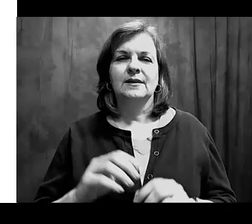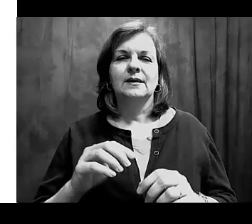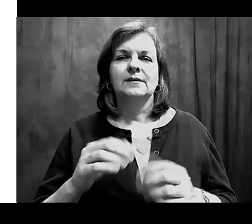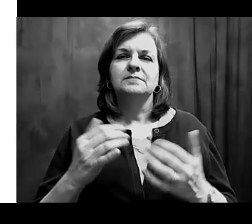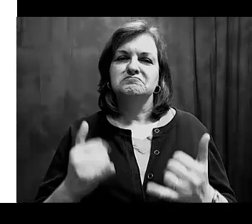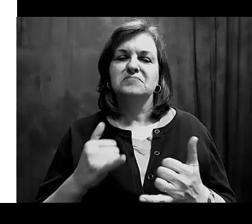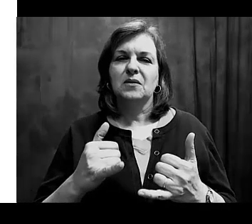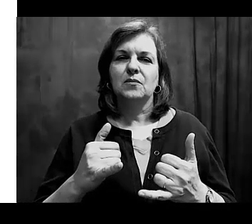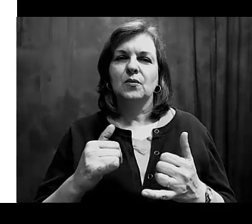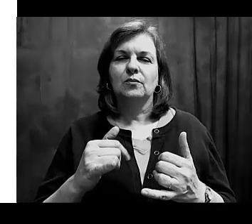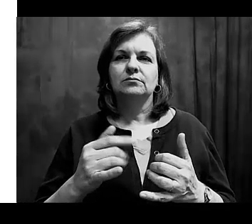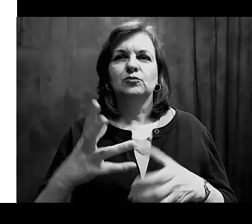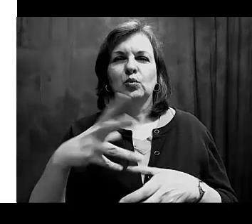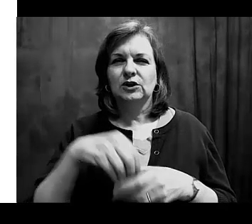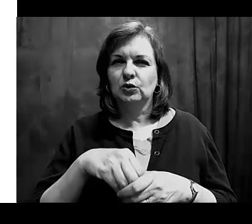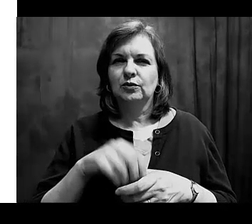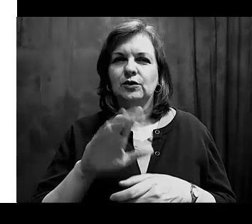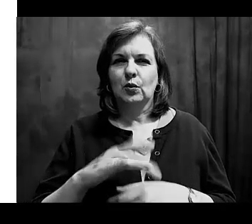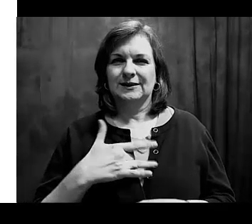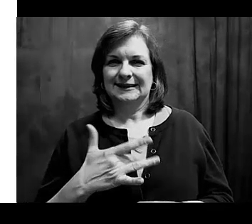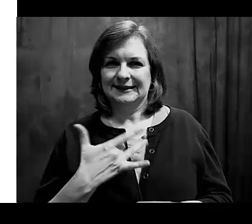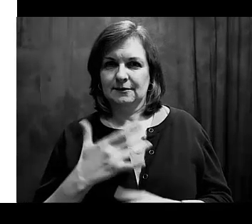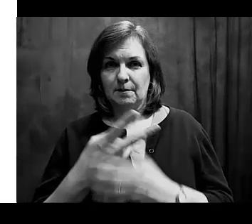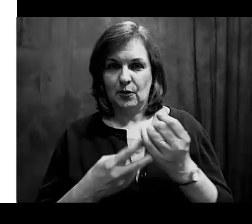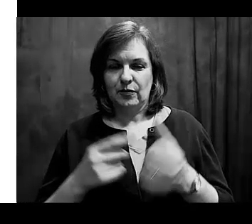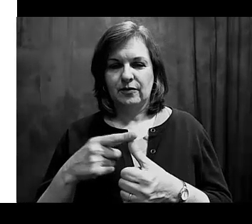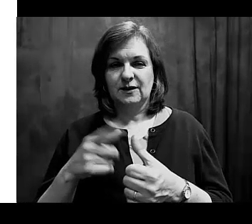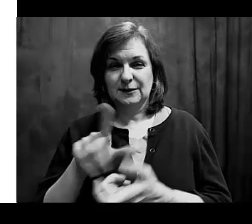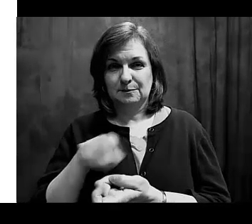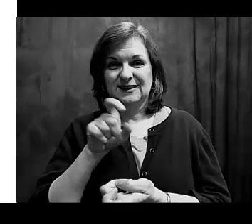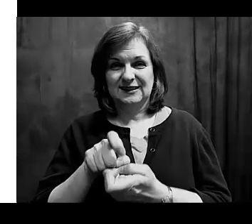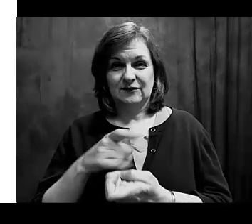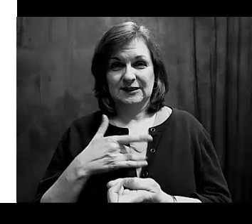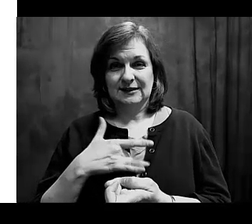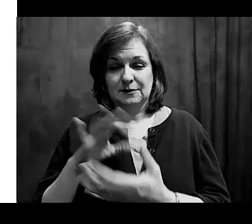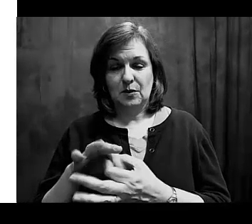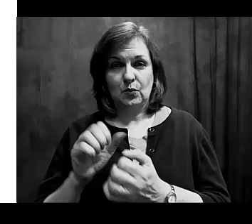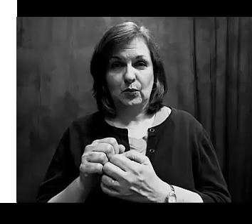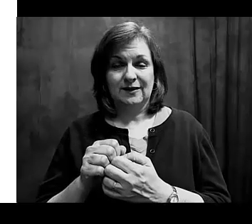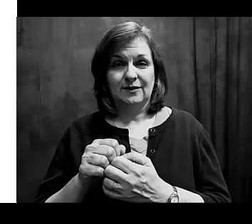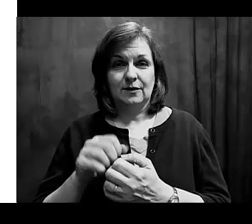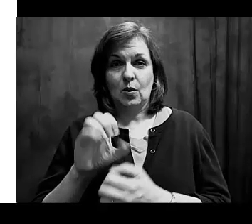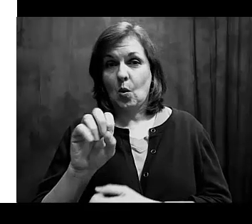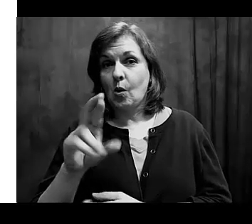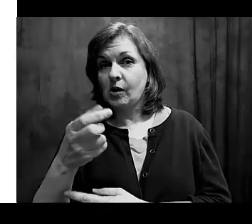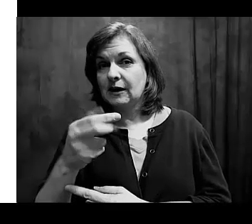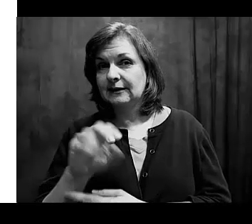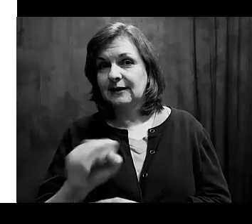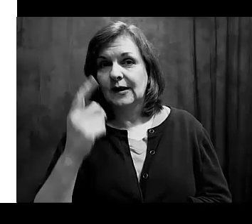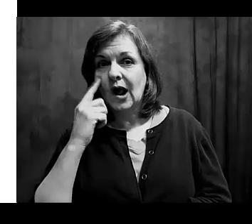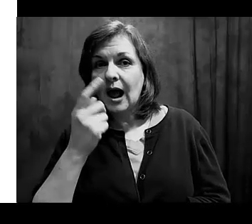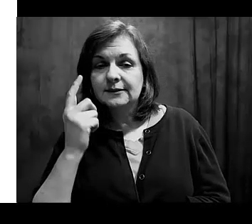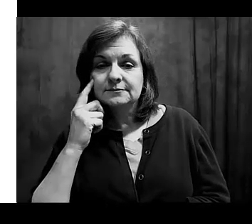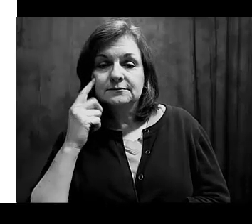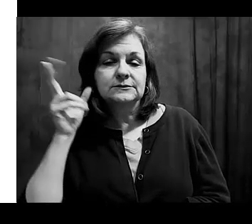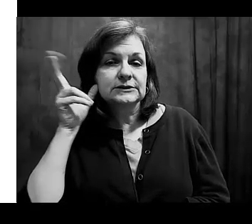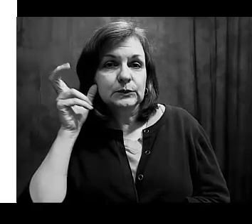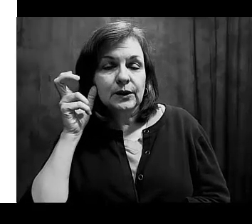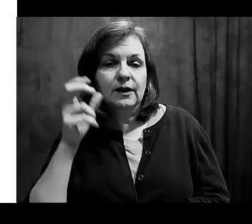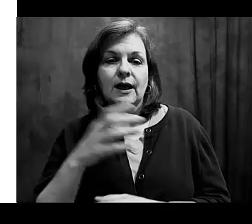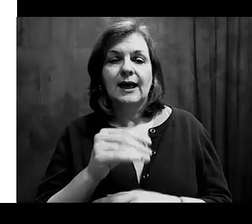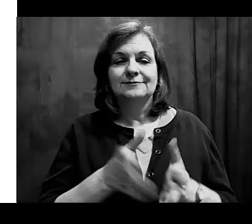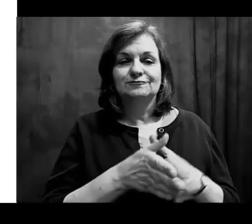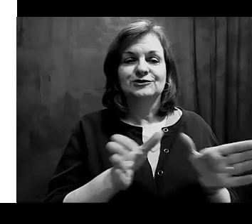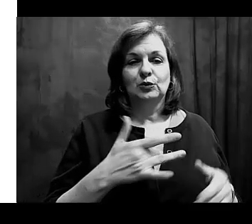think about is how your senses, both your specific senses that are associated with